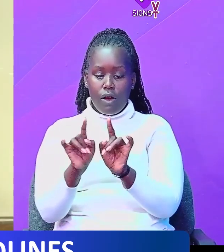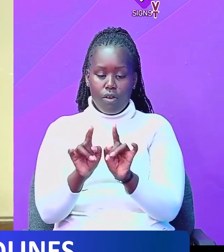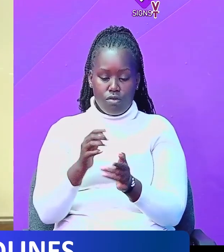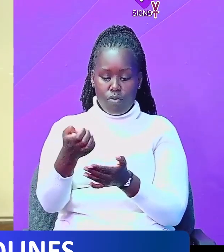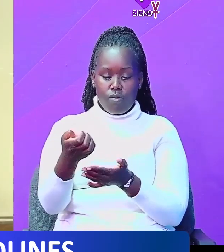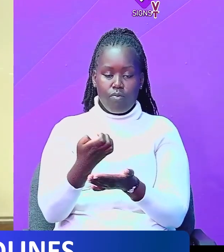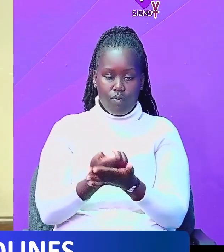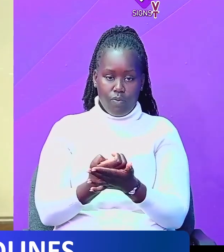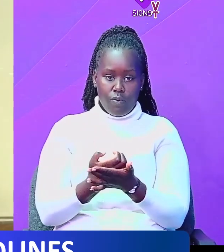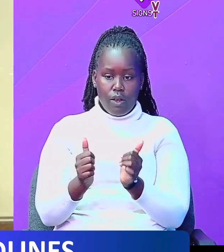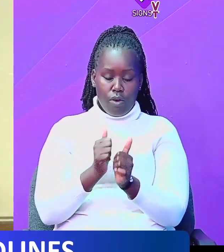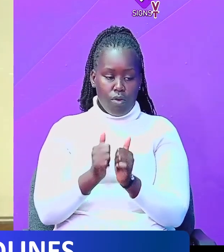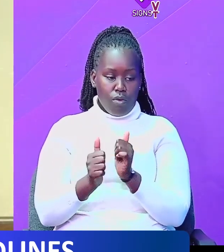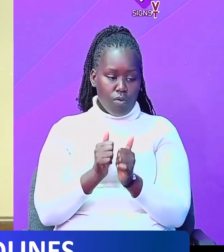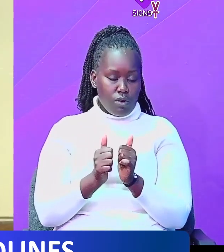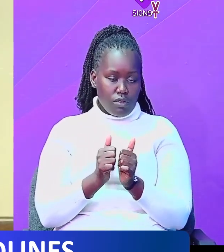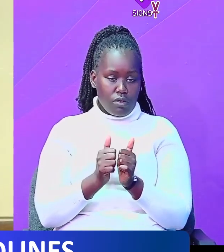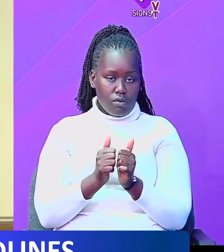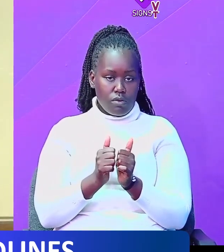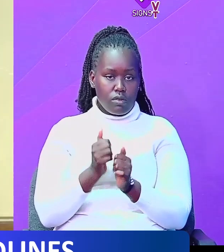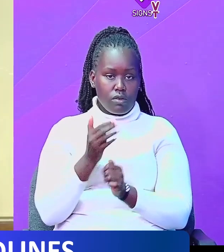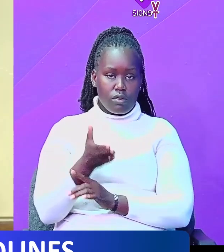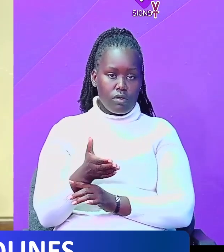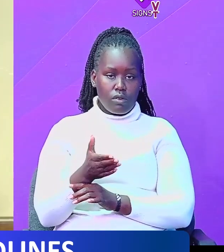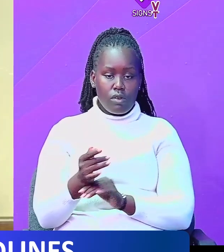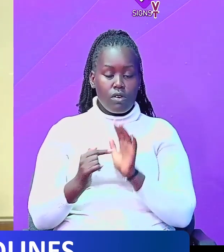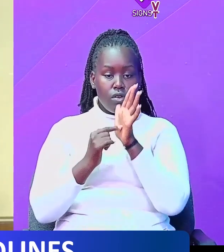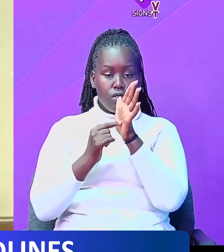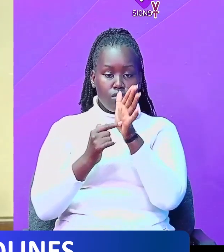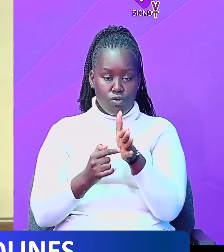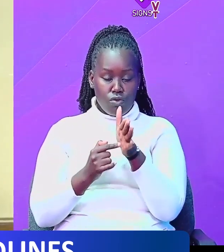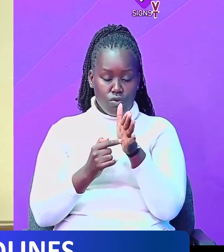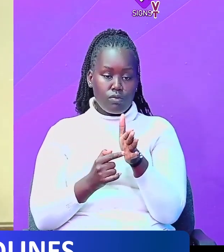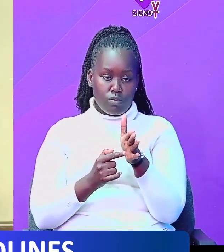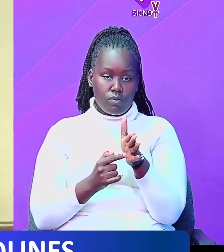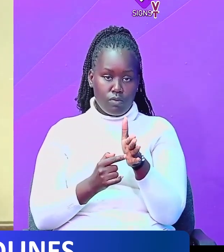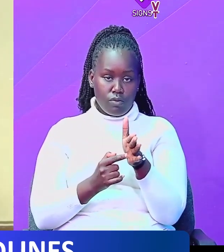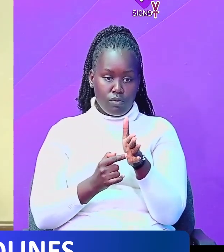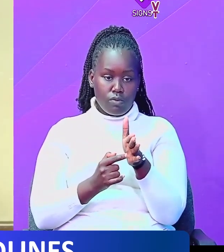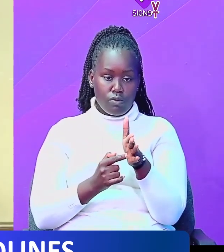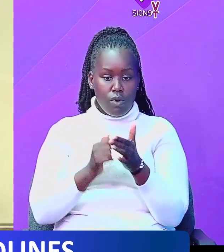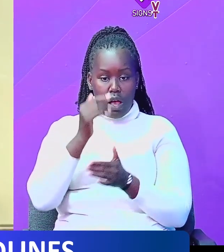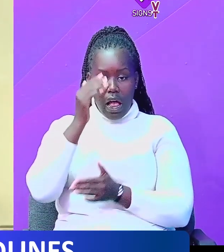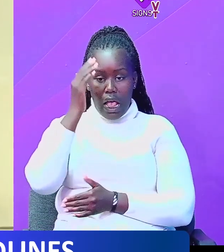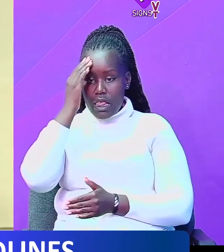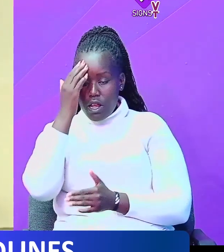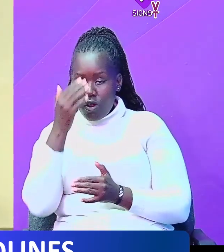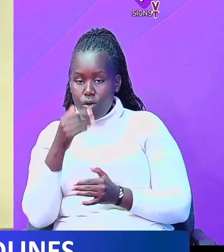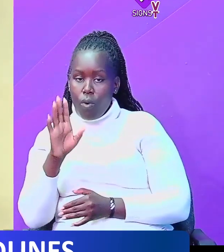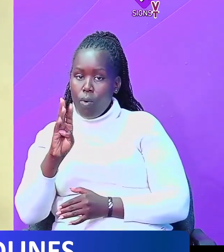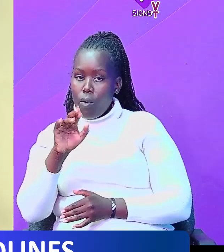that was brought before us indicated actually they know whereabouts of Brian Odhiambo,